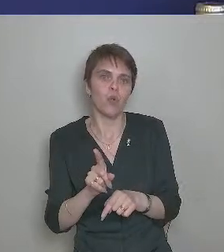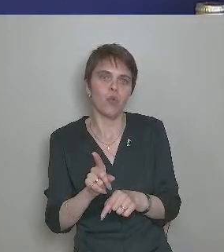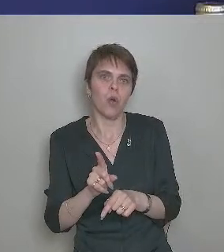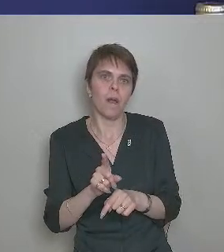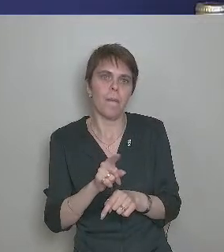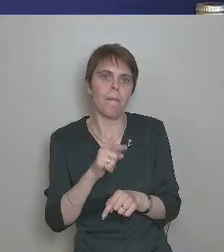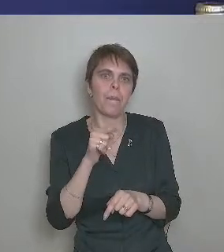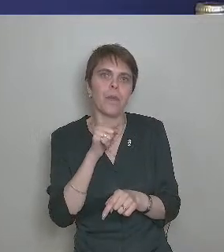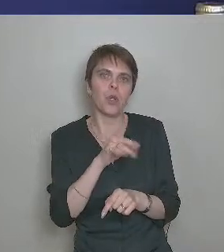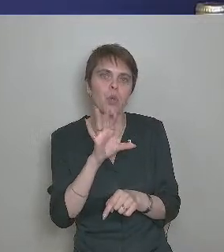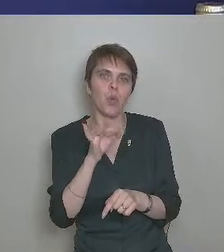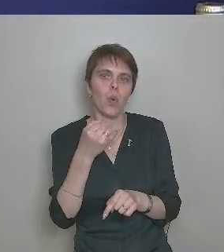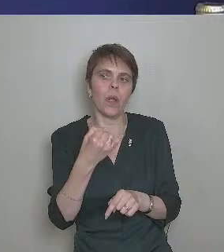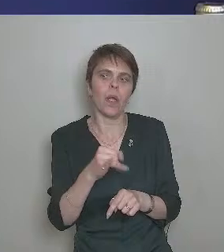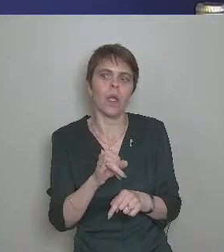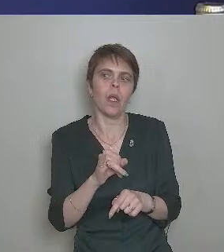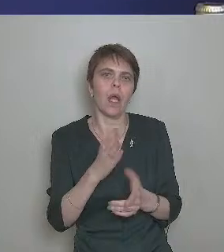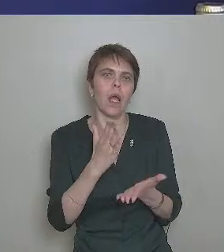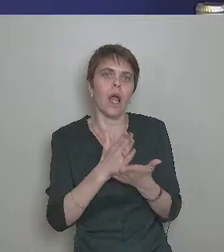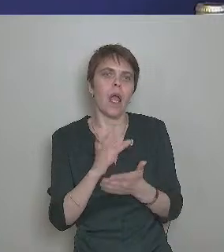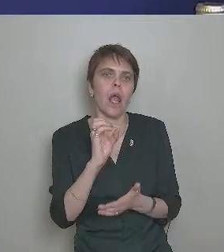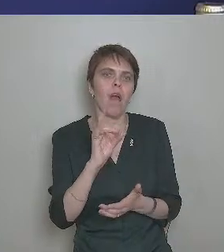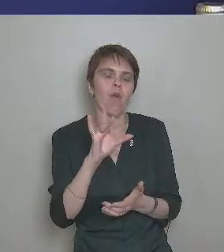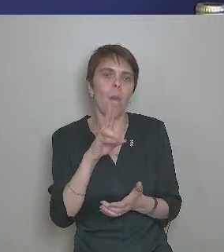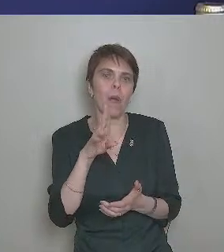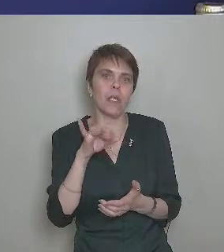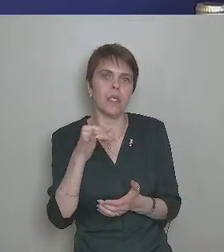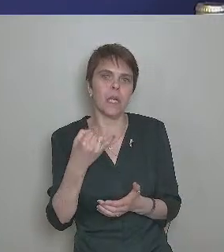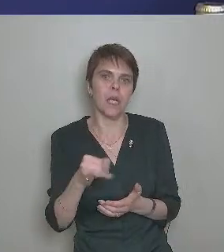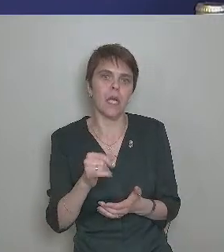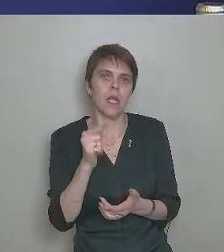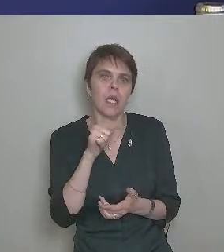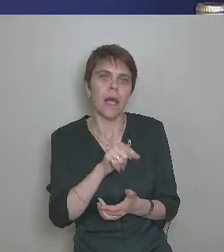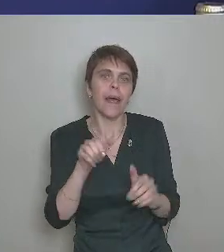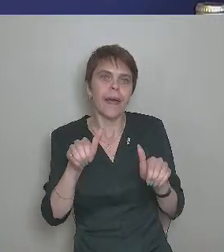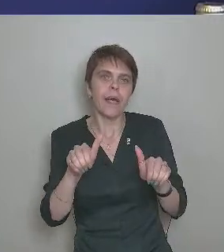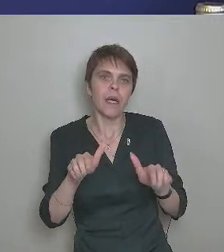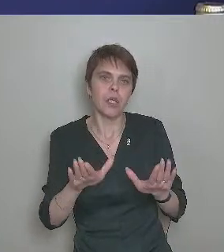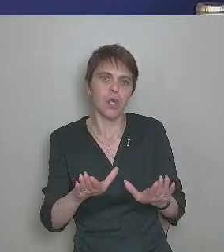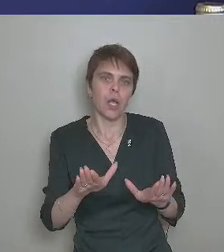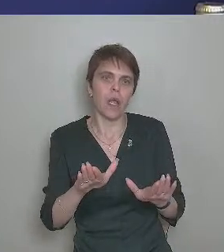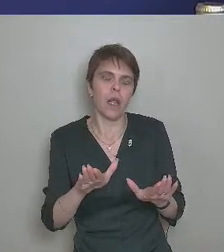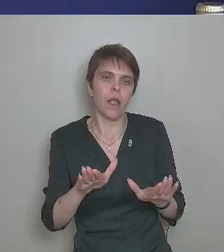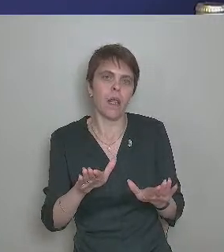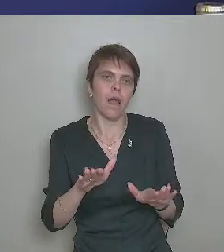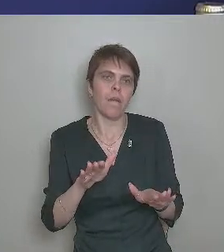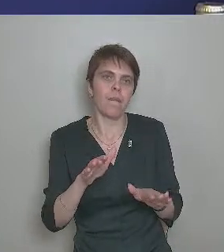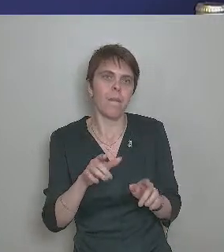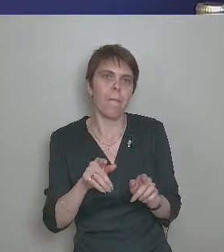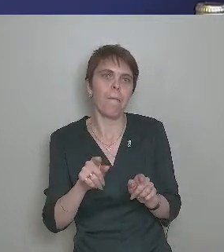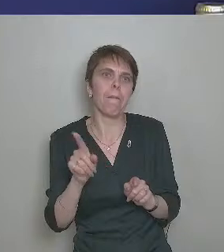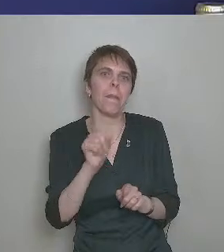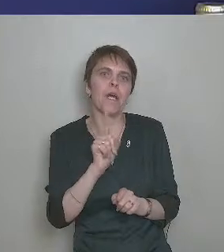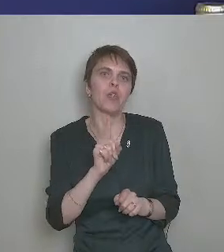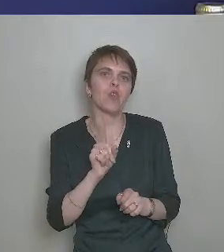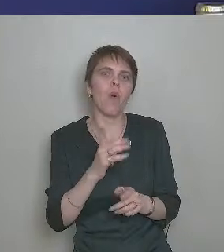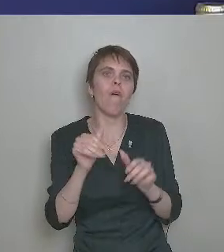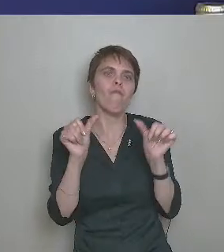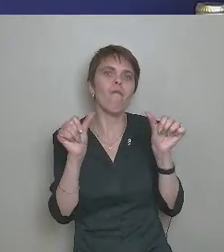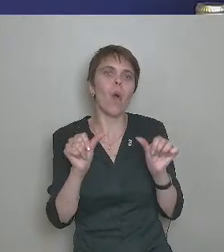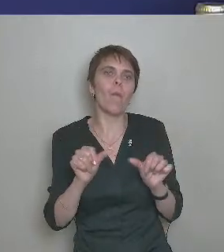namely, allegedly there is a European court case law, that's Skuratov versus